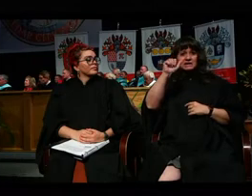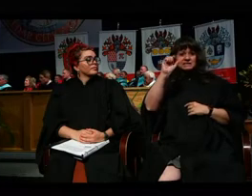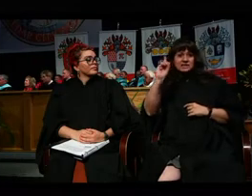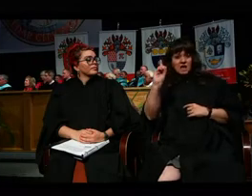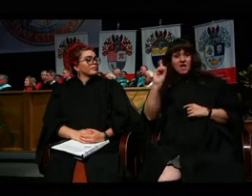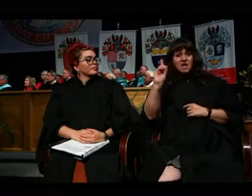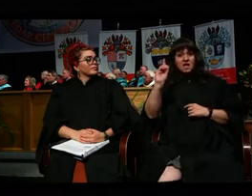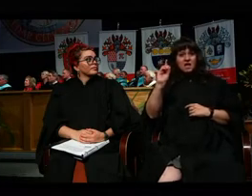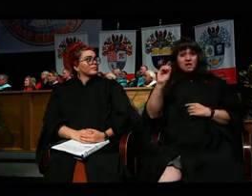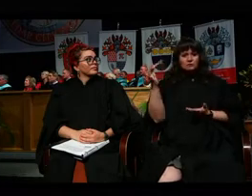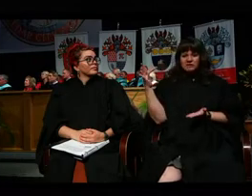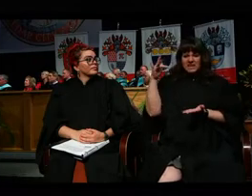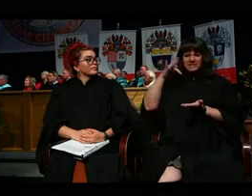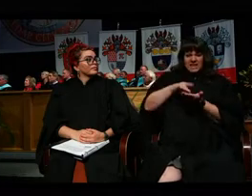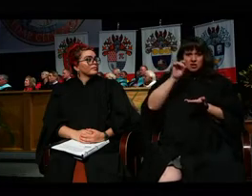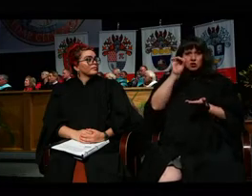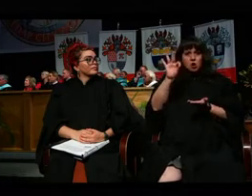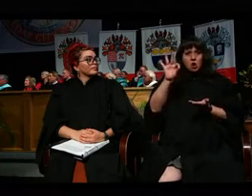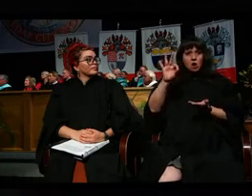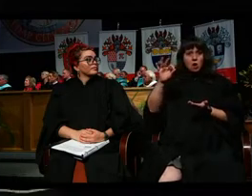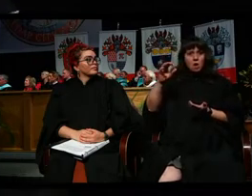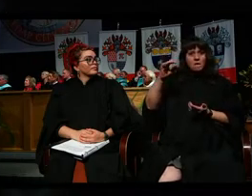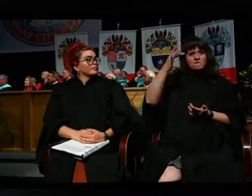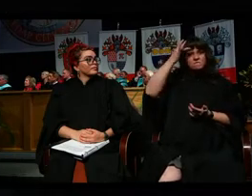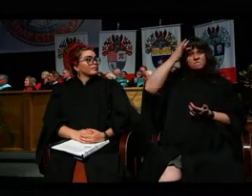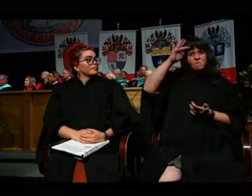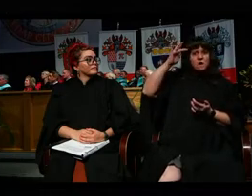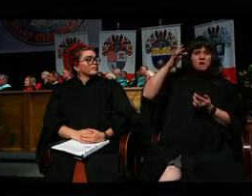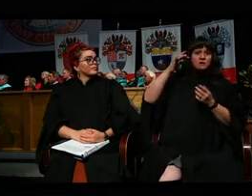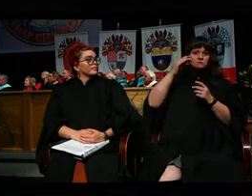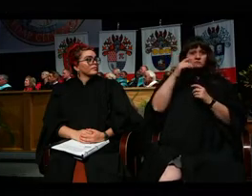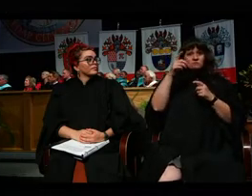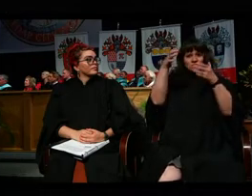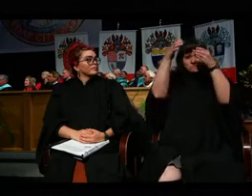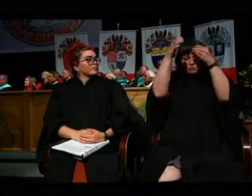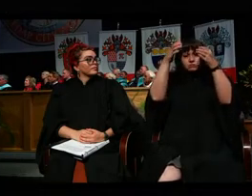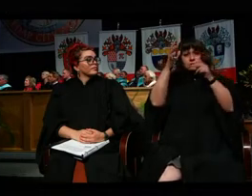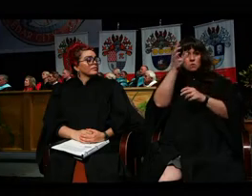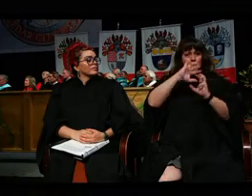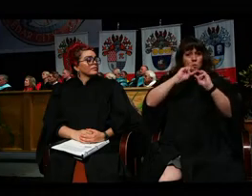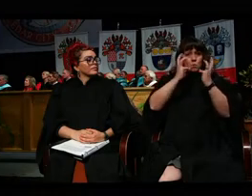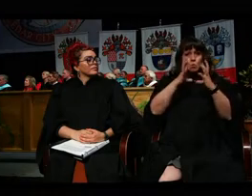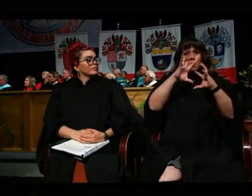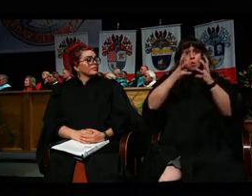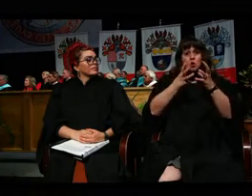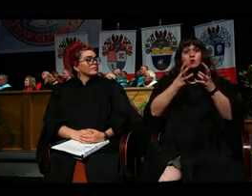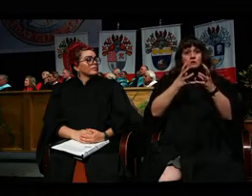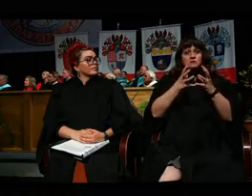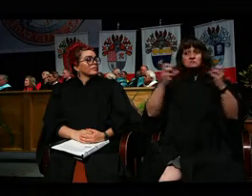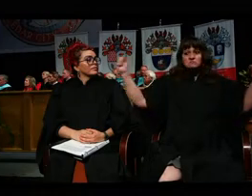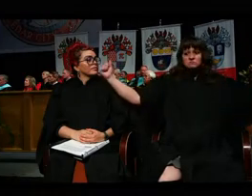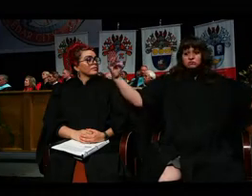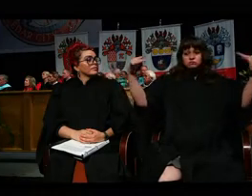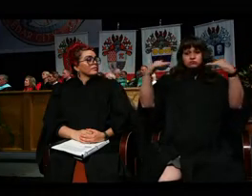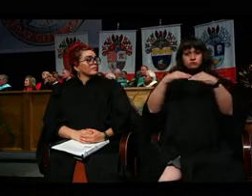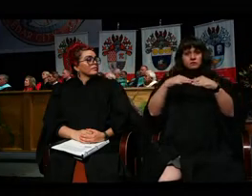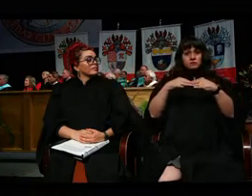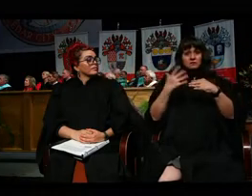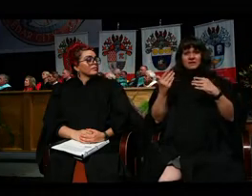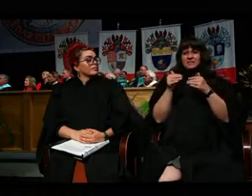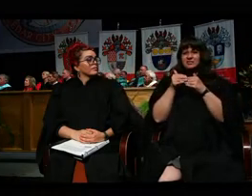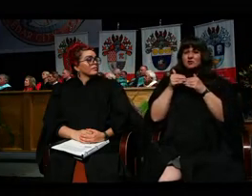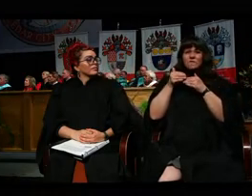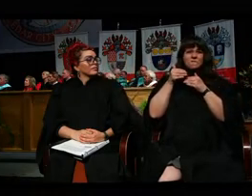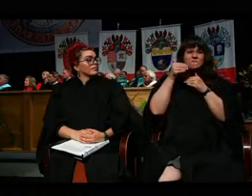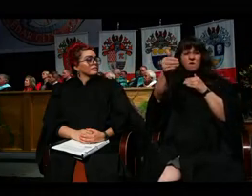centers, of the knowledge world. Every bit as sophisticated and as advanced as everywhere else. In fact, ahead of Europe in so many ways.